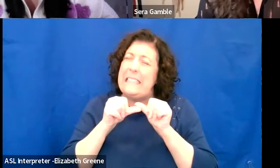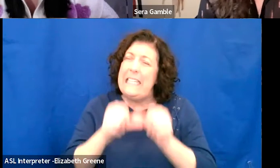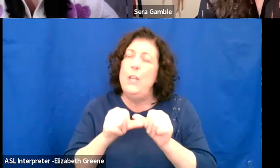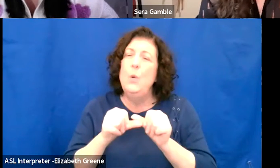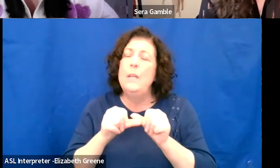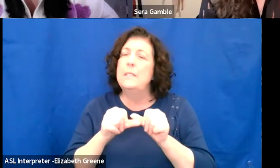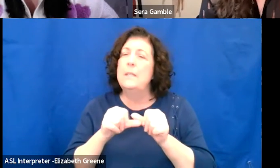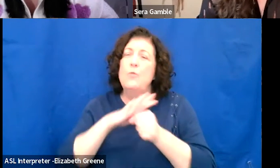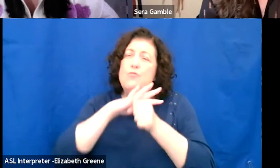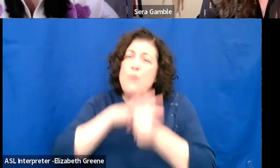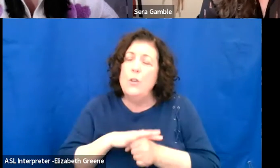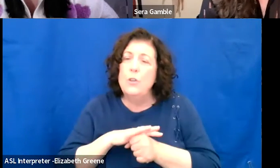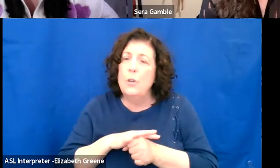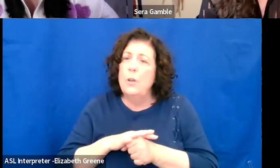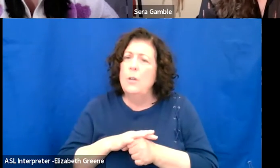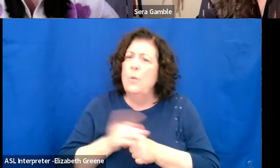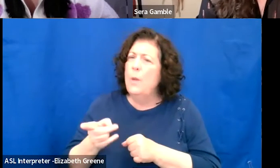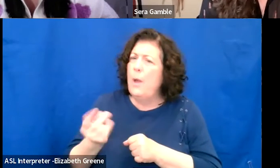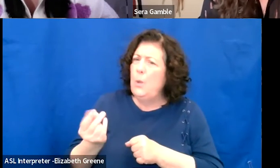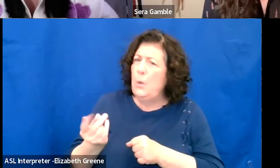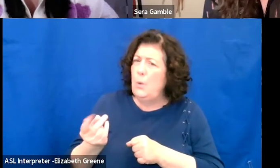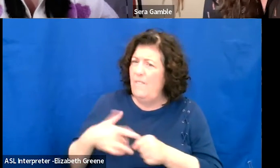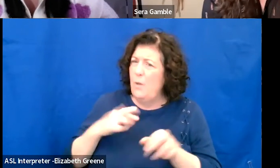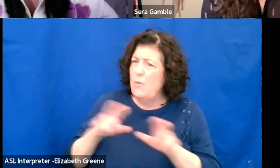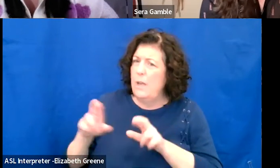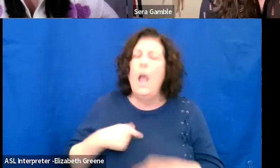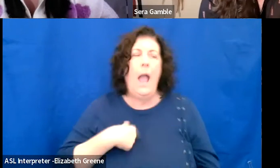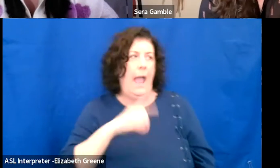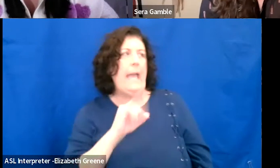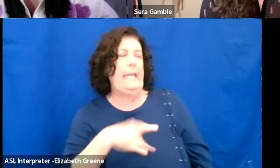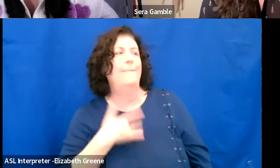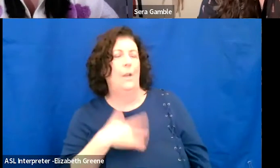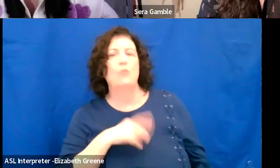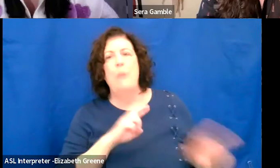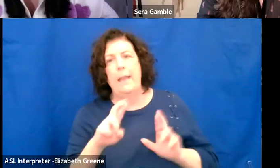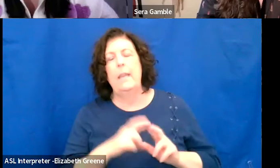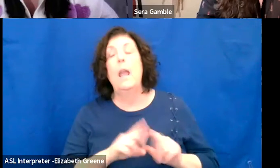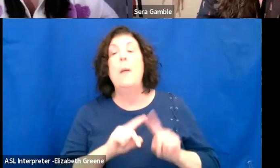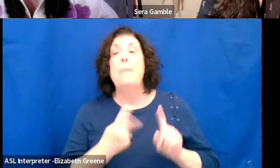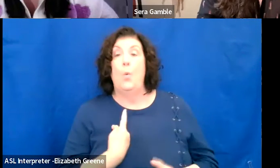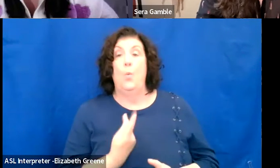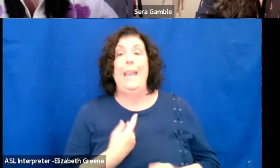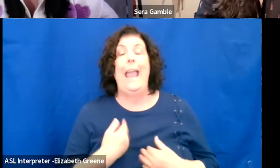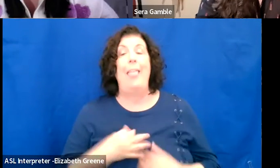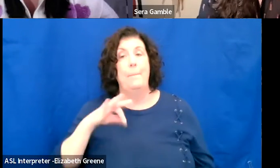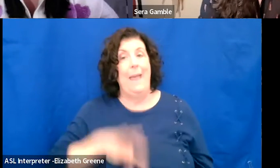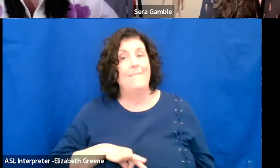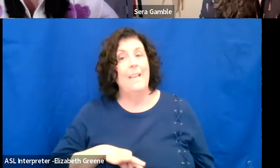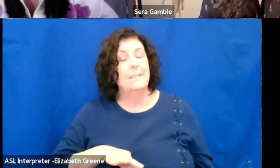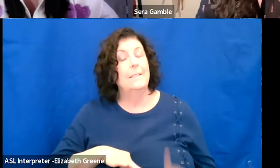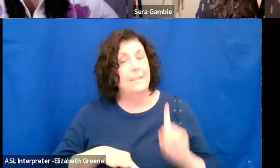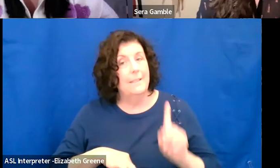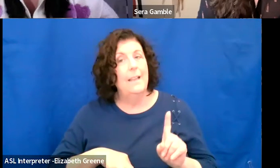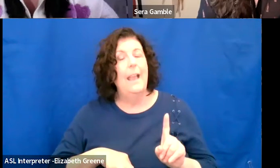I'm ready? I did think I was ready. But I mean, we also had the benefit. I do feel like this is also where I talk a